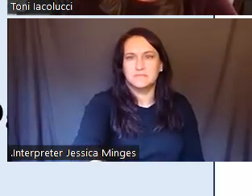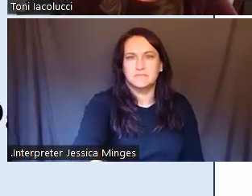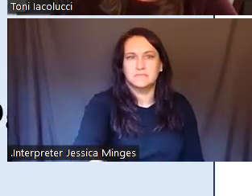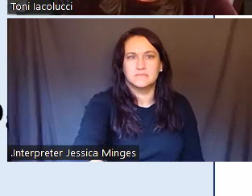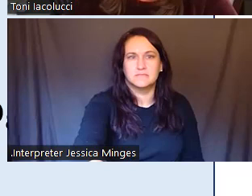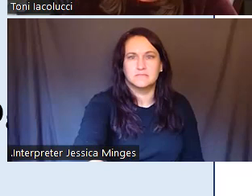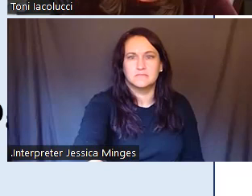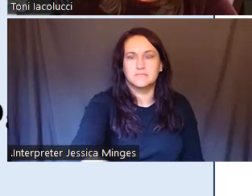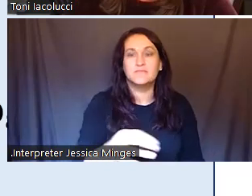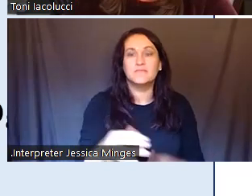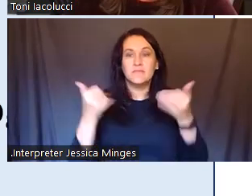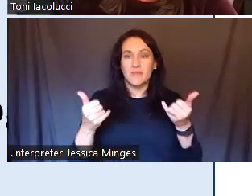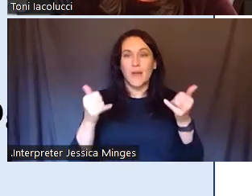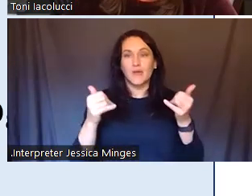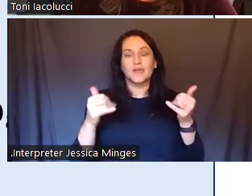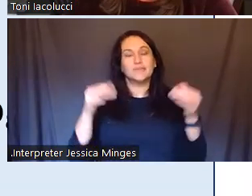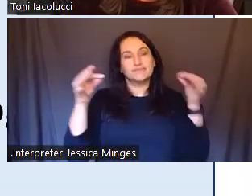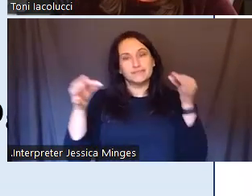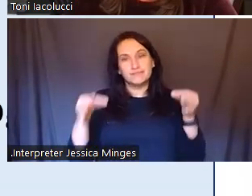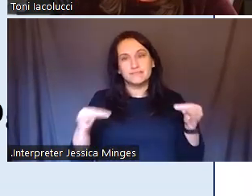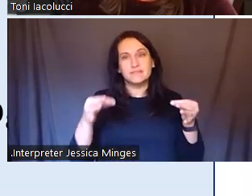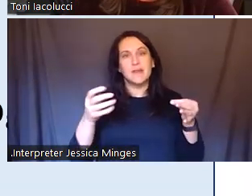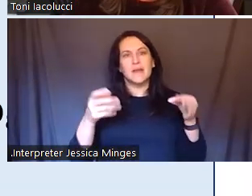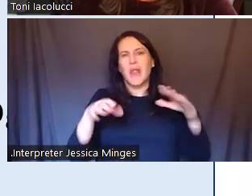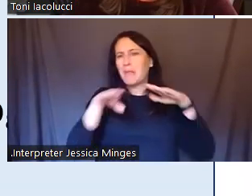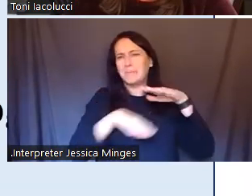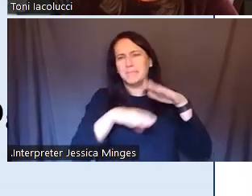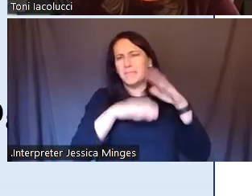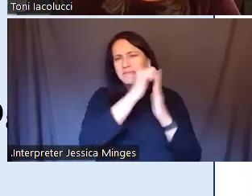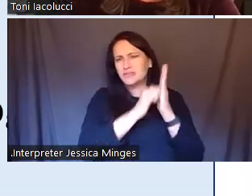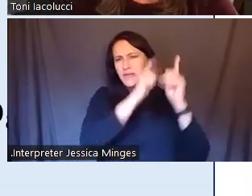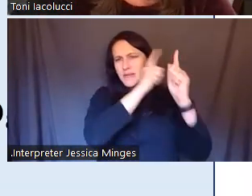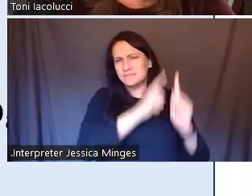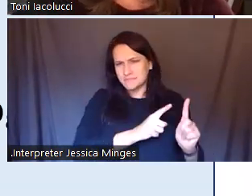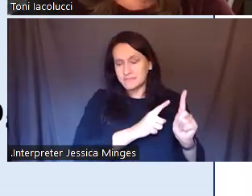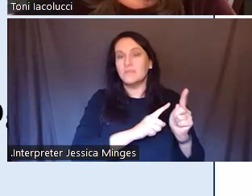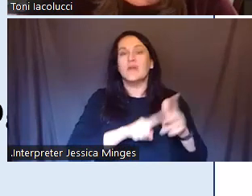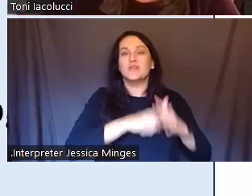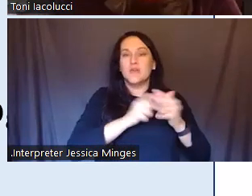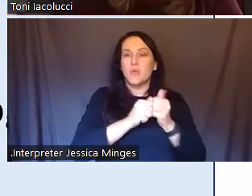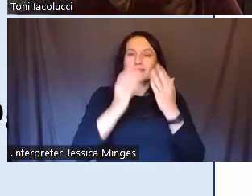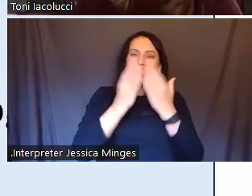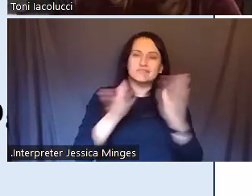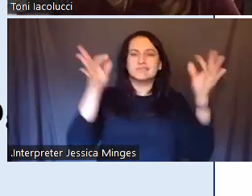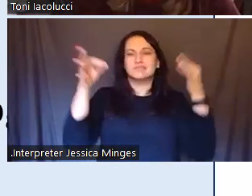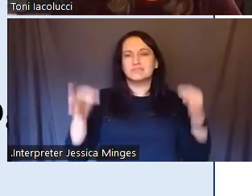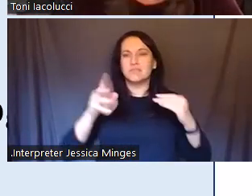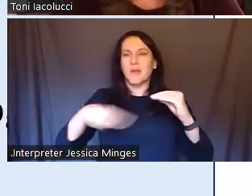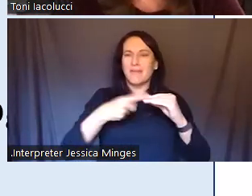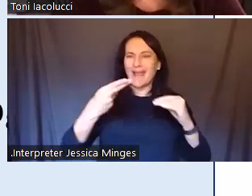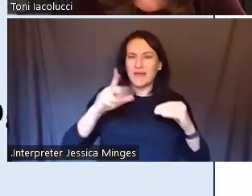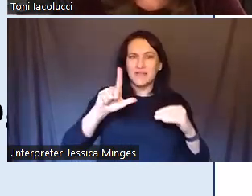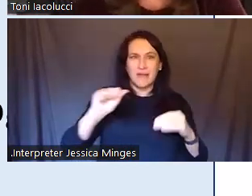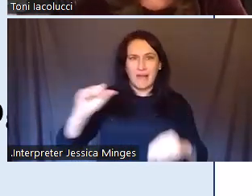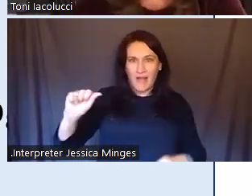I'm going to walk us through our very basic agenda. I will start with an overview of